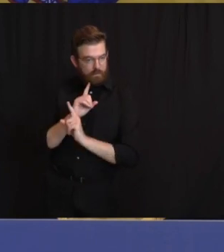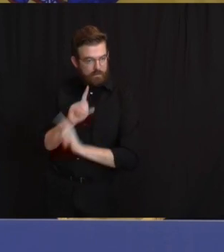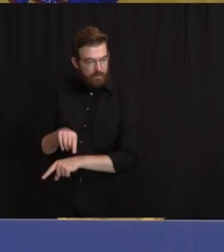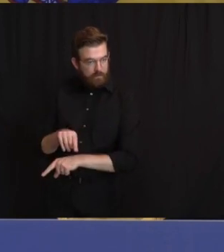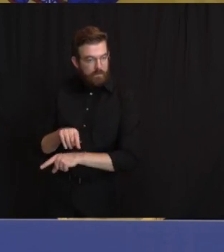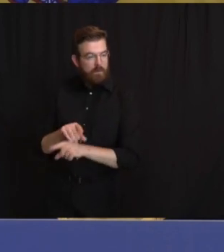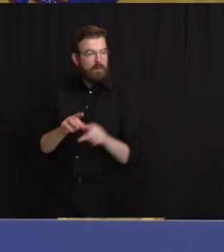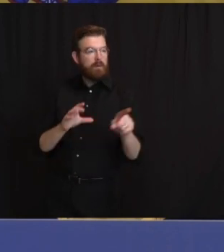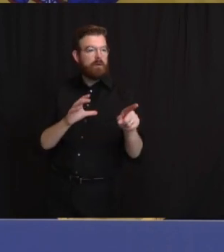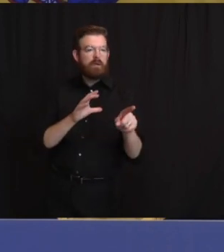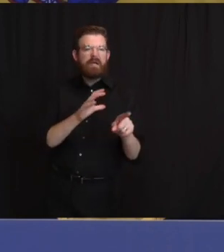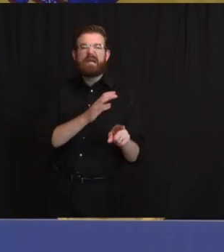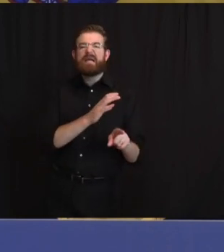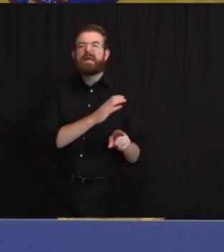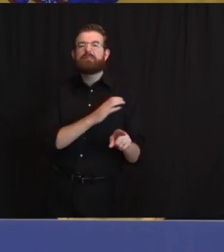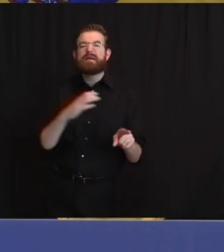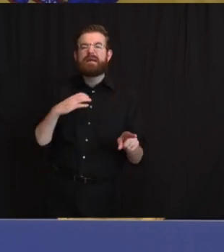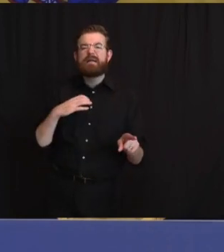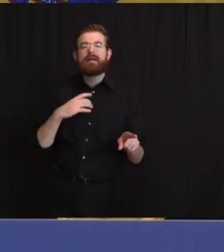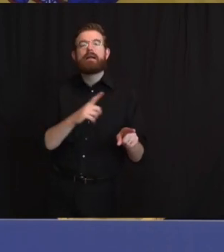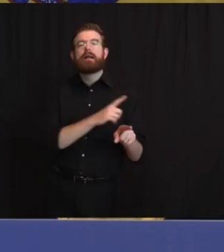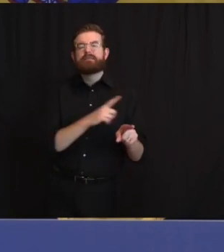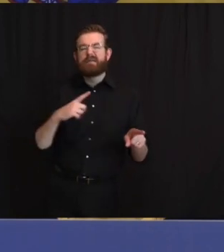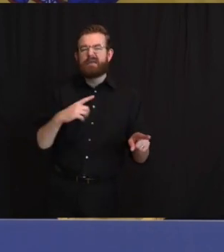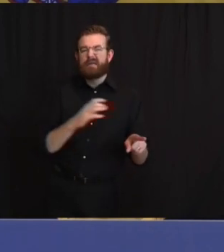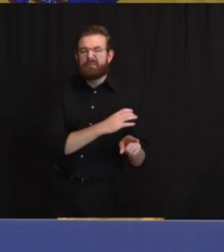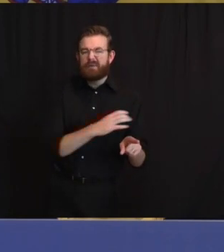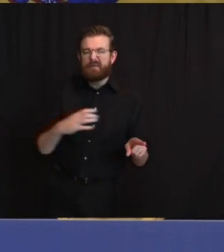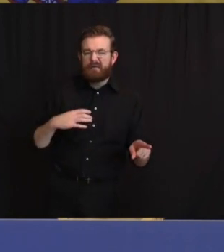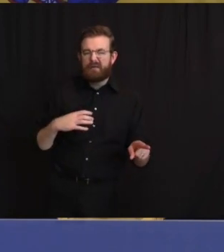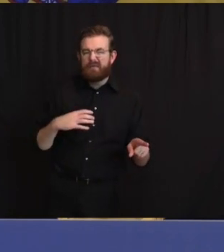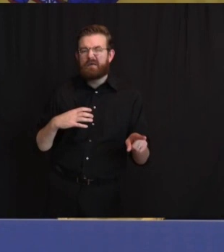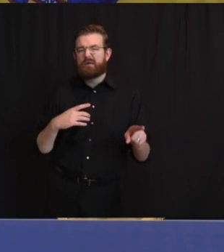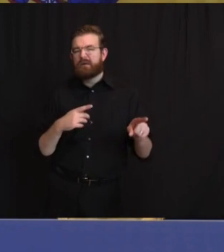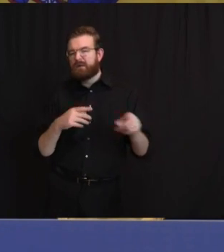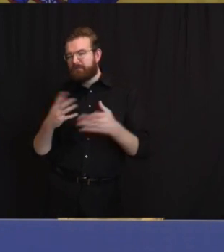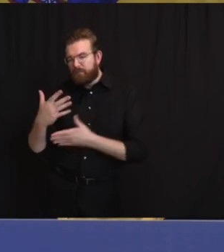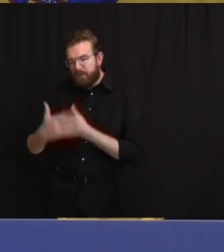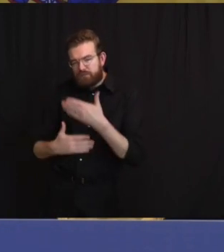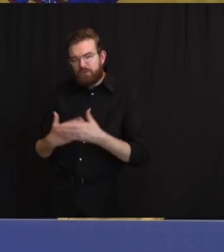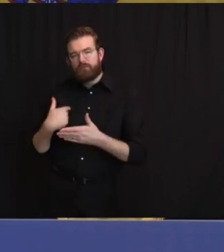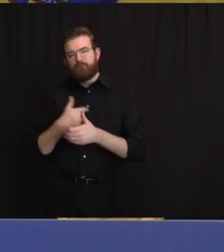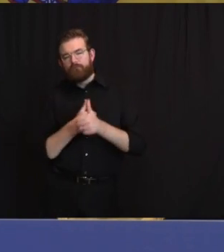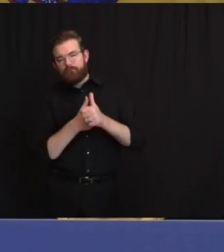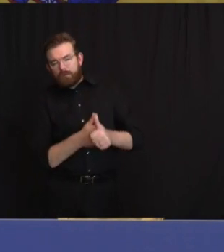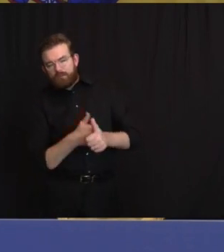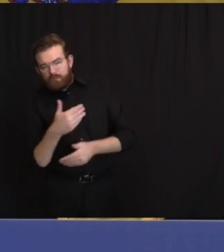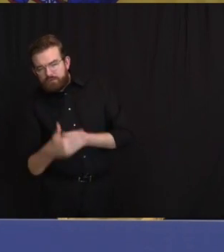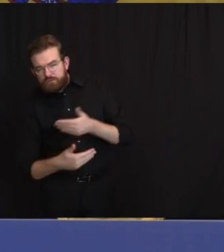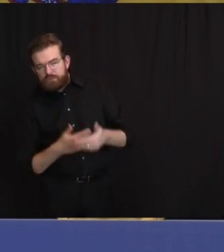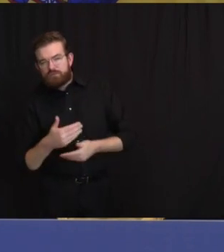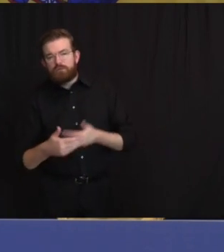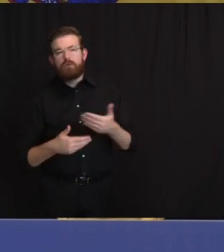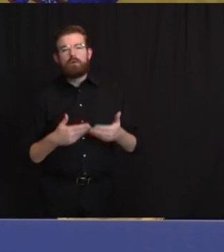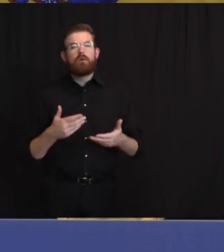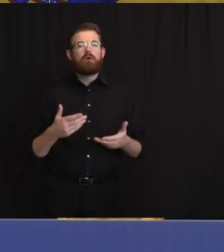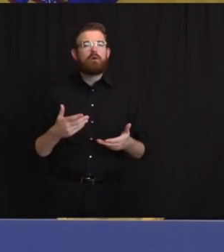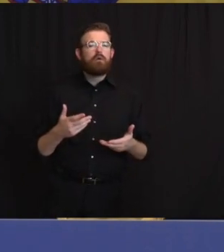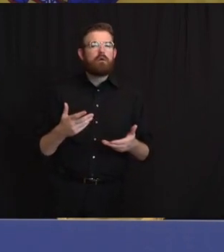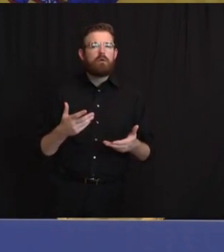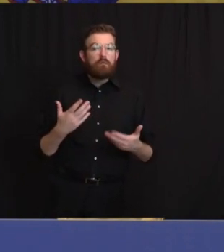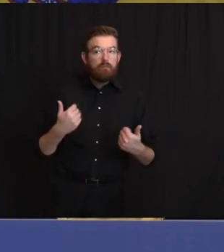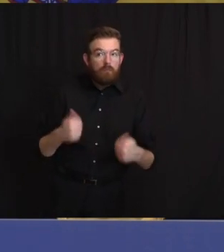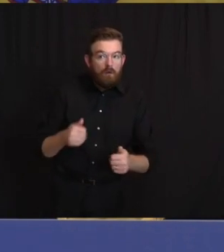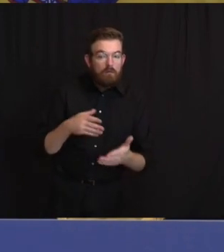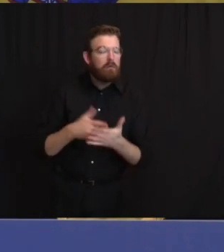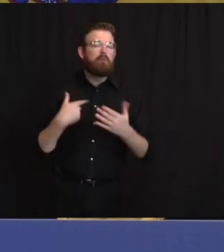follow the process laid out in the bill. And obviously, with respect to any litigation, we have no comment. And again, I think